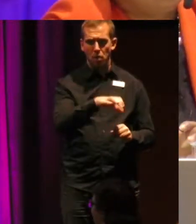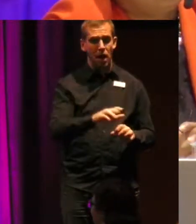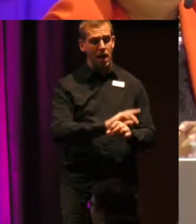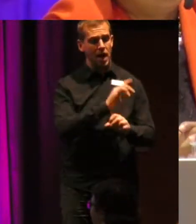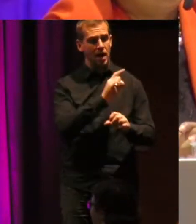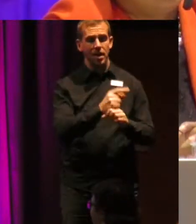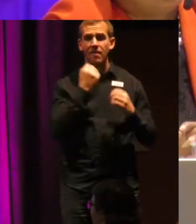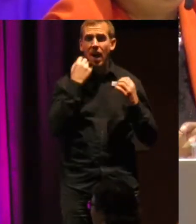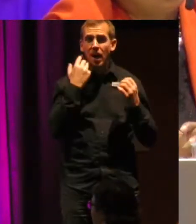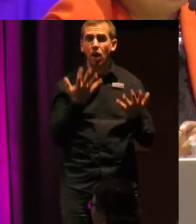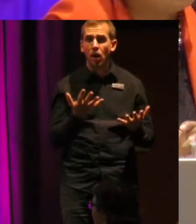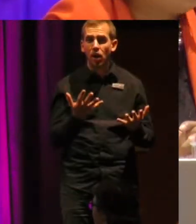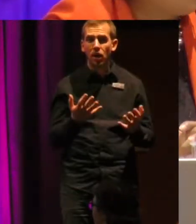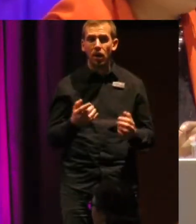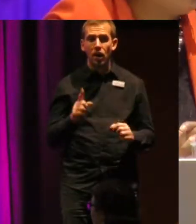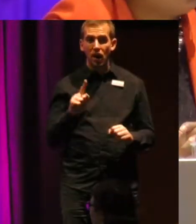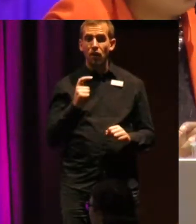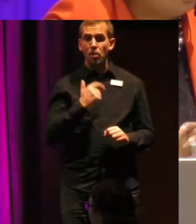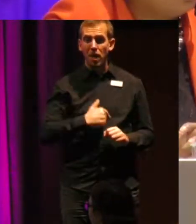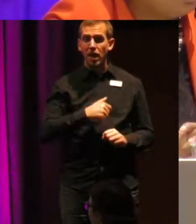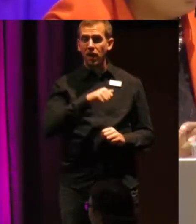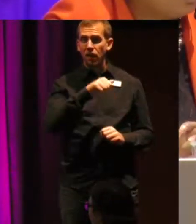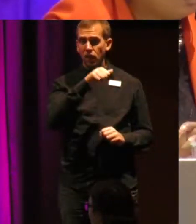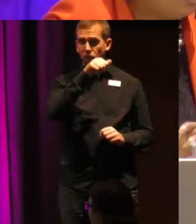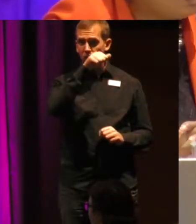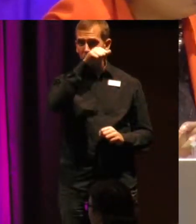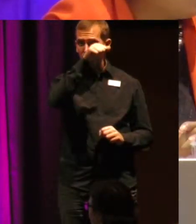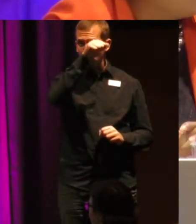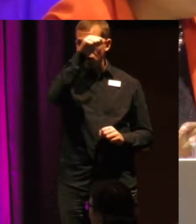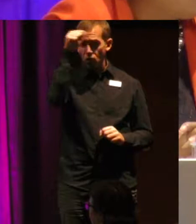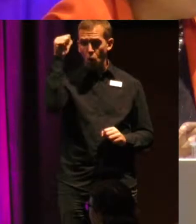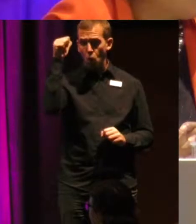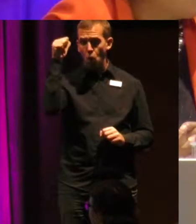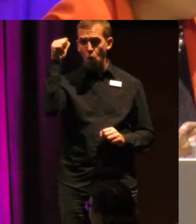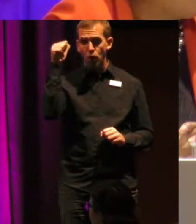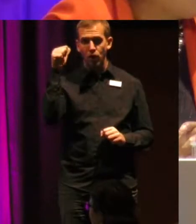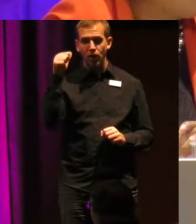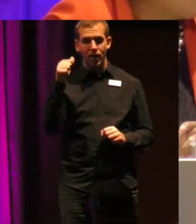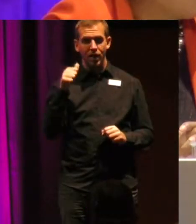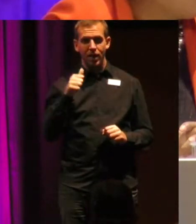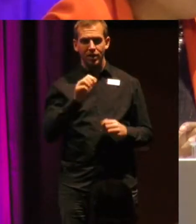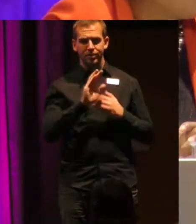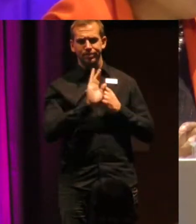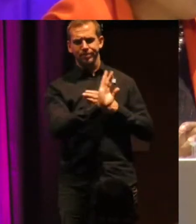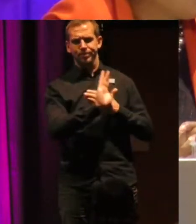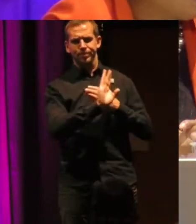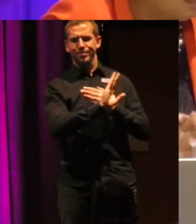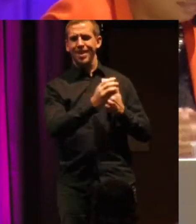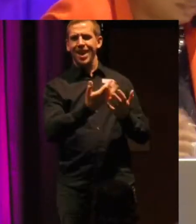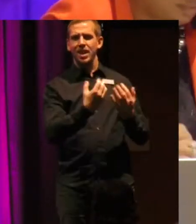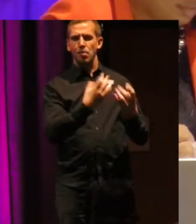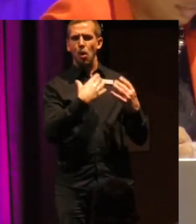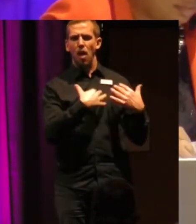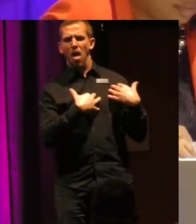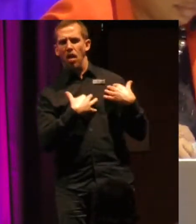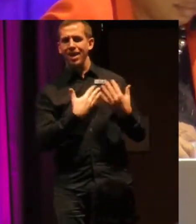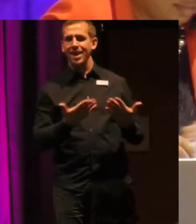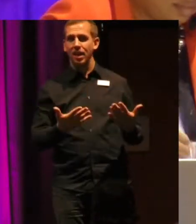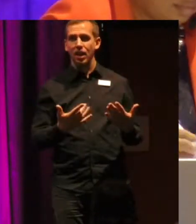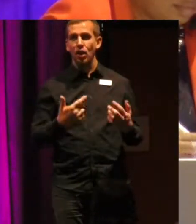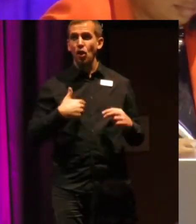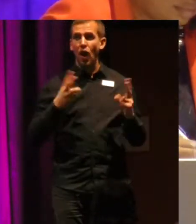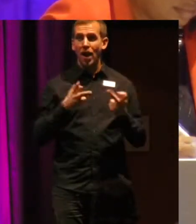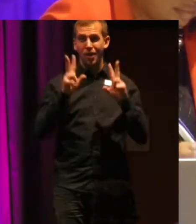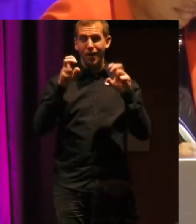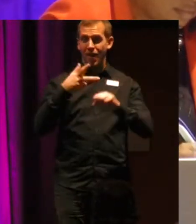it's really hard for me to not get affected. And I am kind of